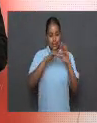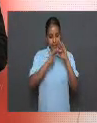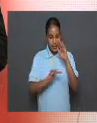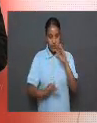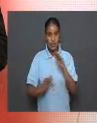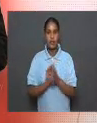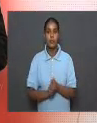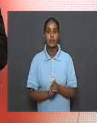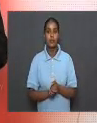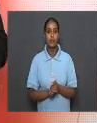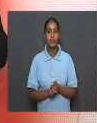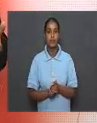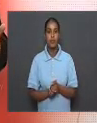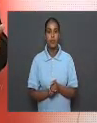decreases.